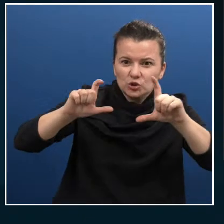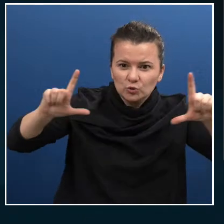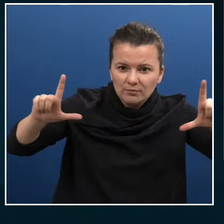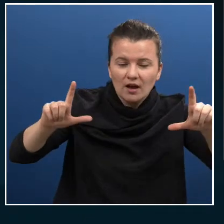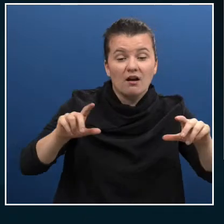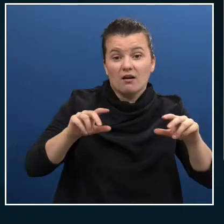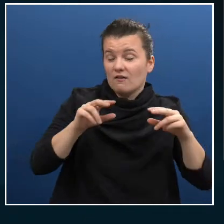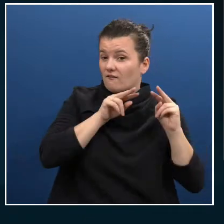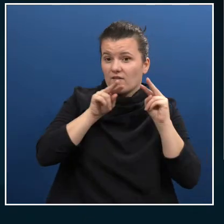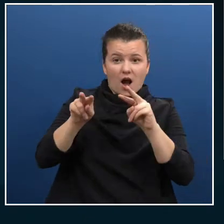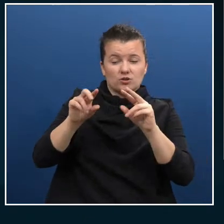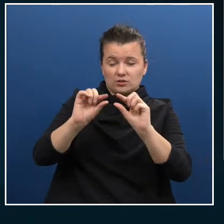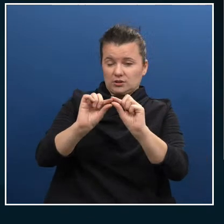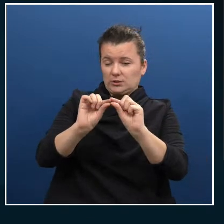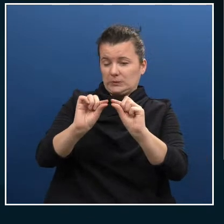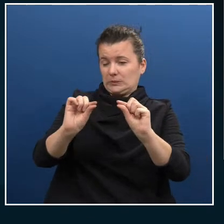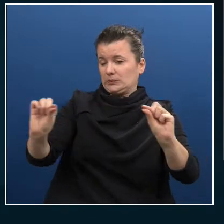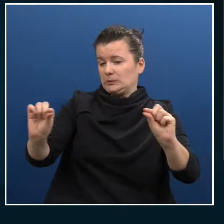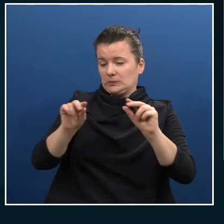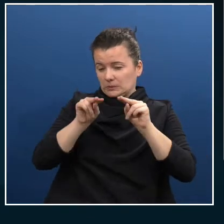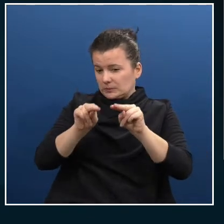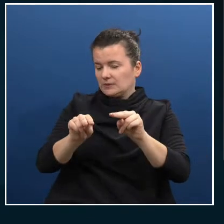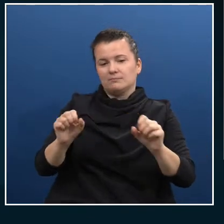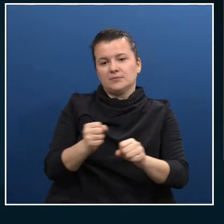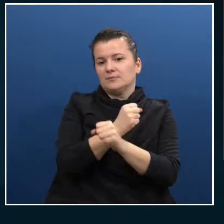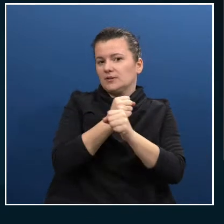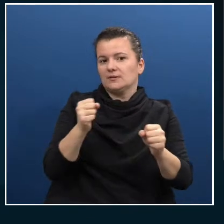1 moment. Thanks.